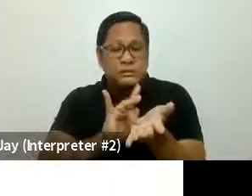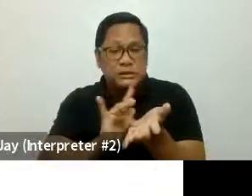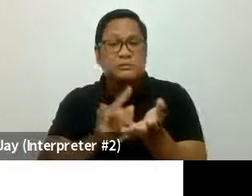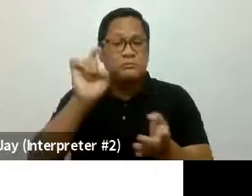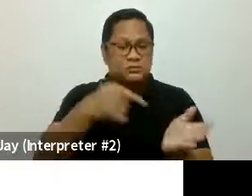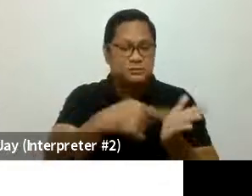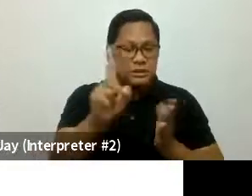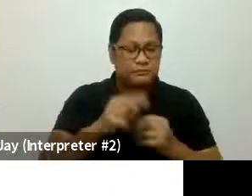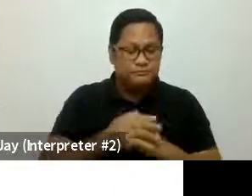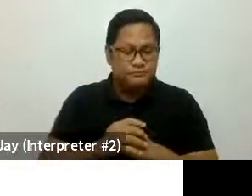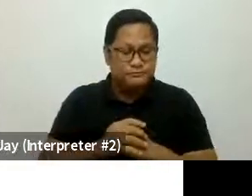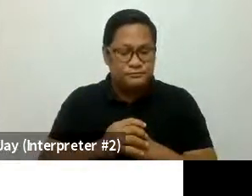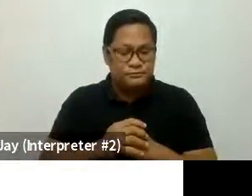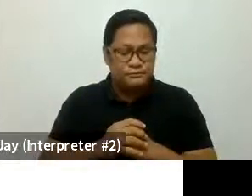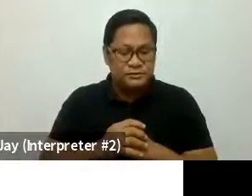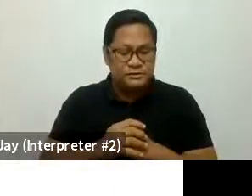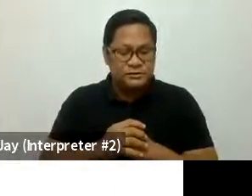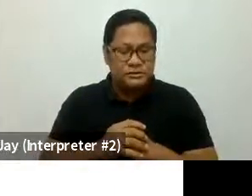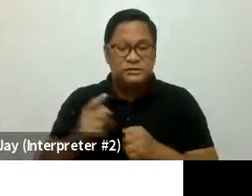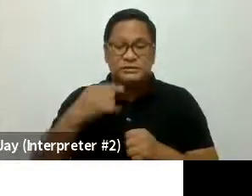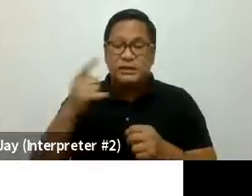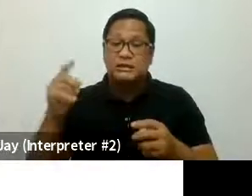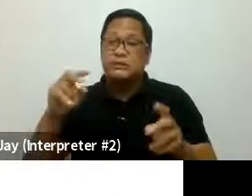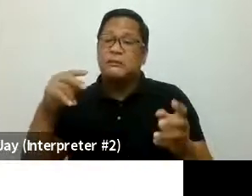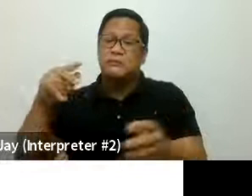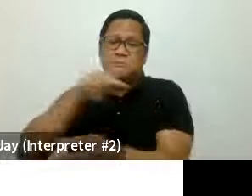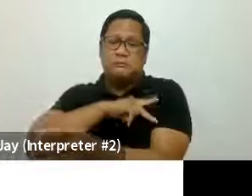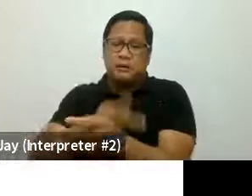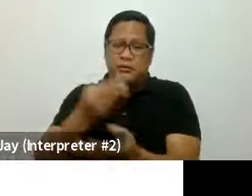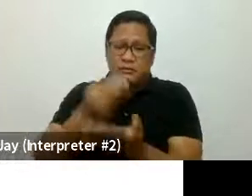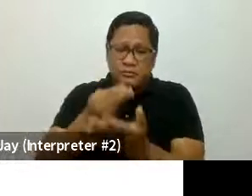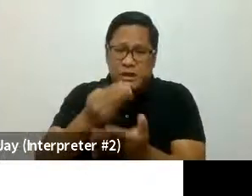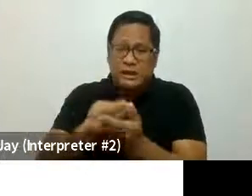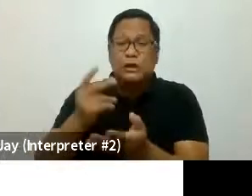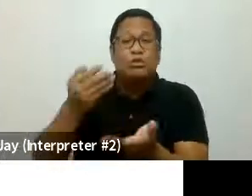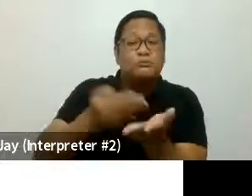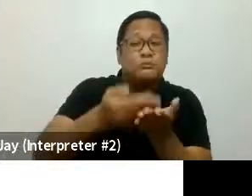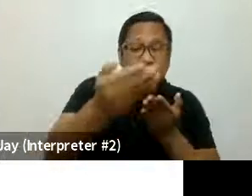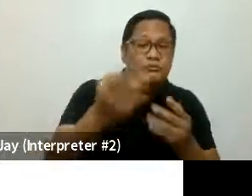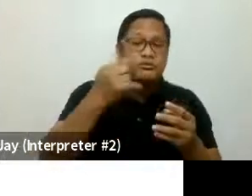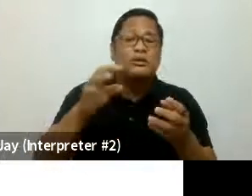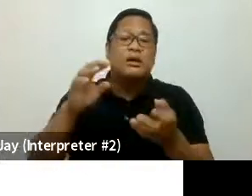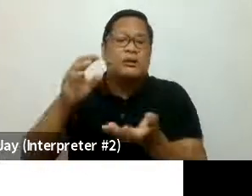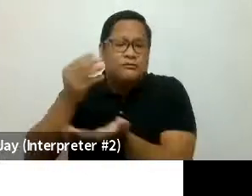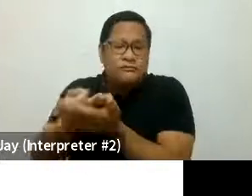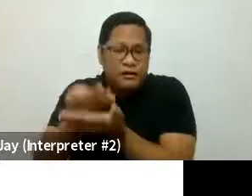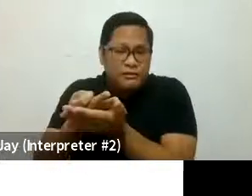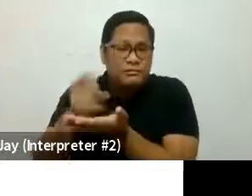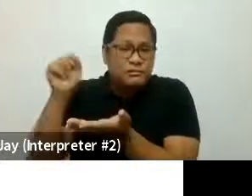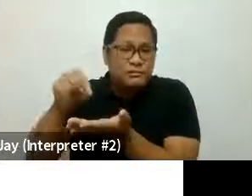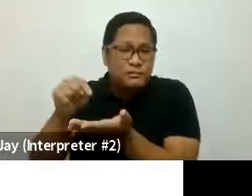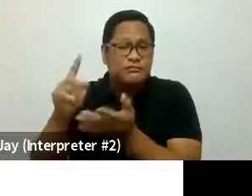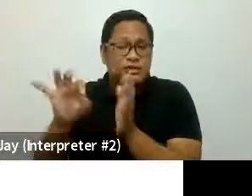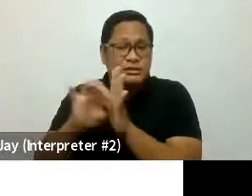paid. You use the power of this money, the purchasing power of this pooled fund, and that's why we have terms